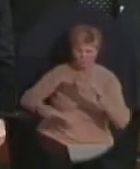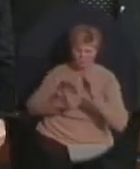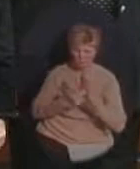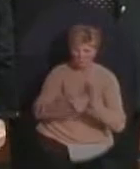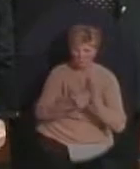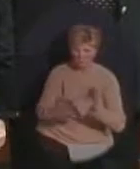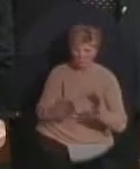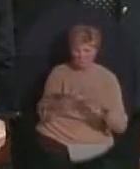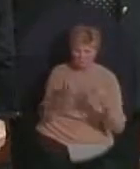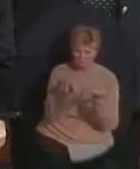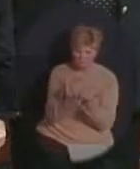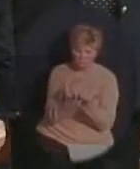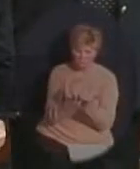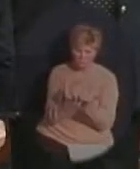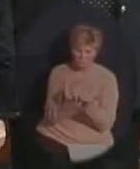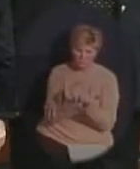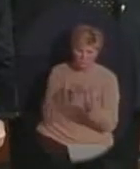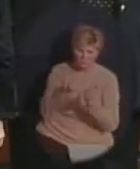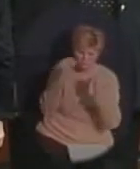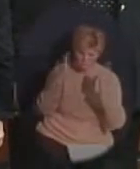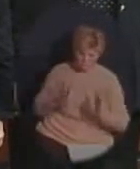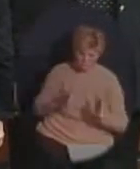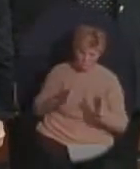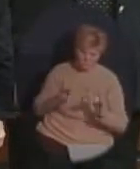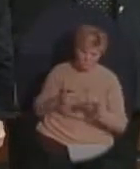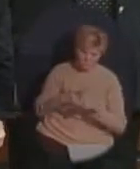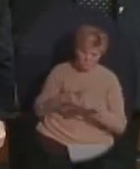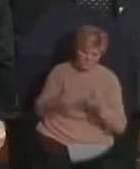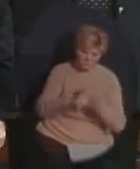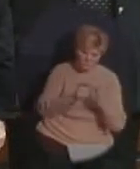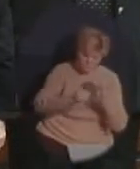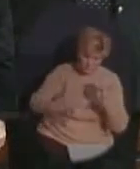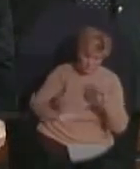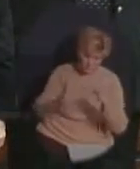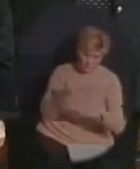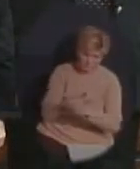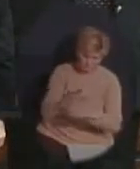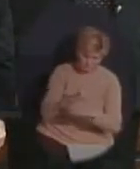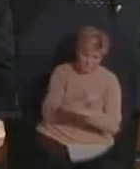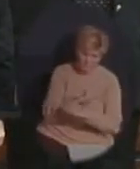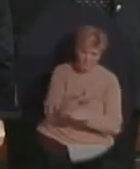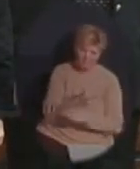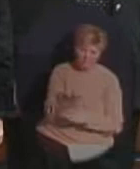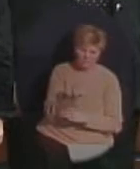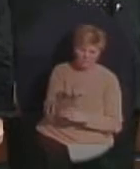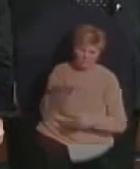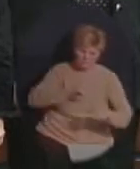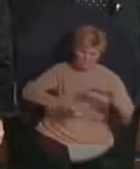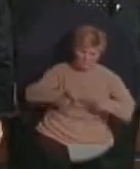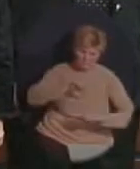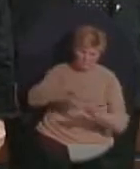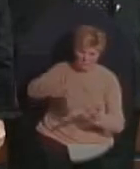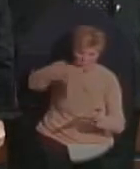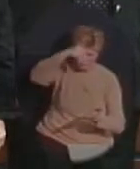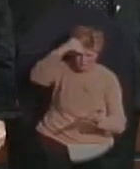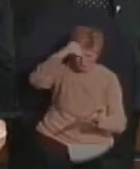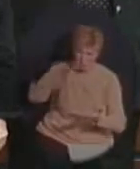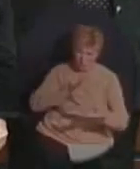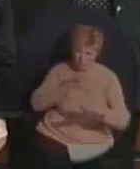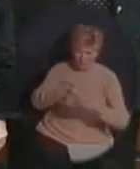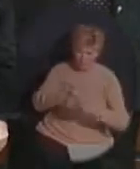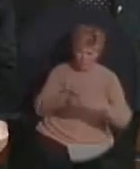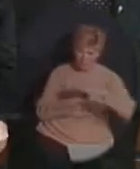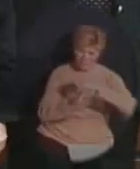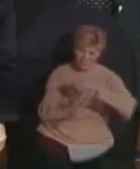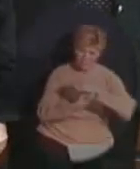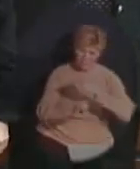implement extended learning opportunities in math and science for both challenged and advanced learners, including elementary science clubs,